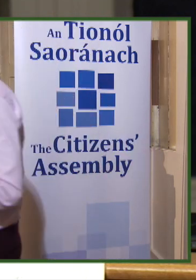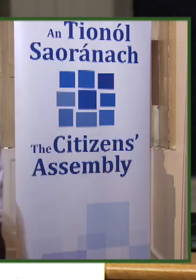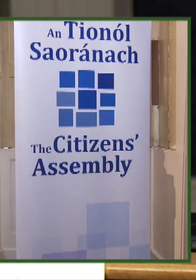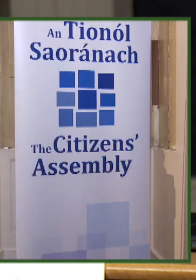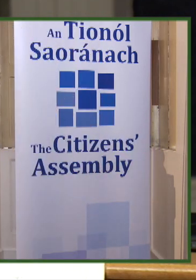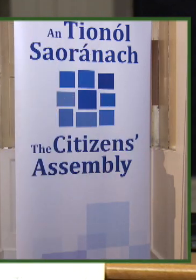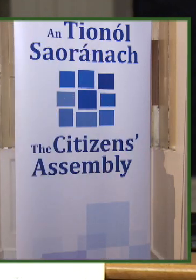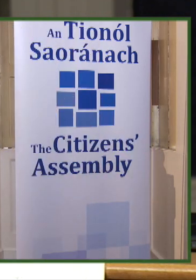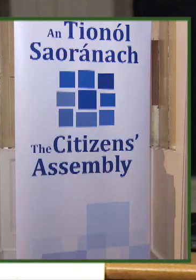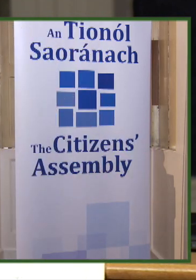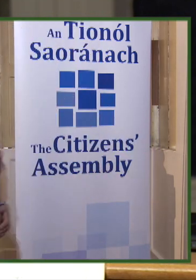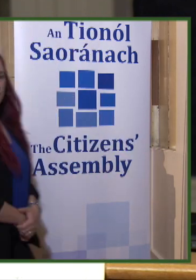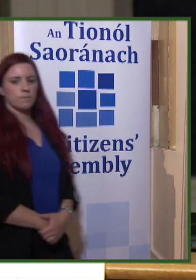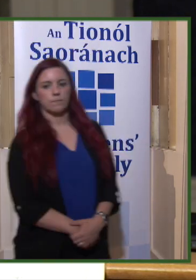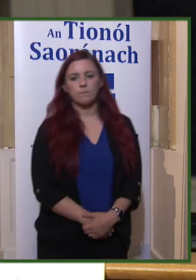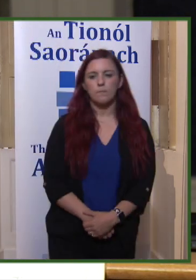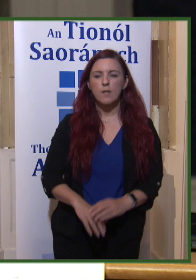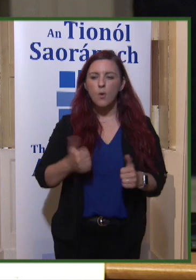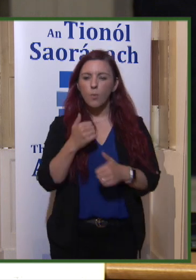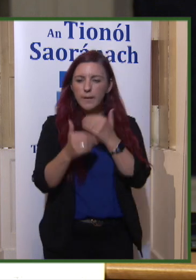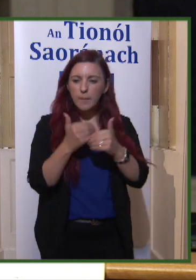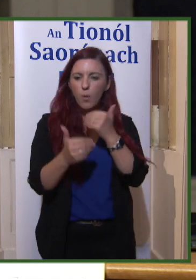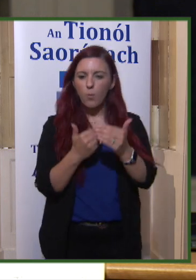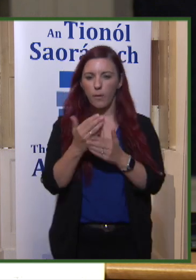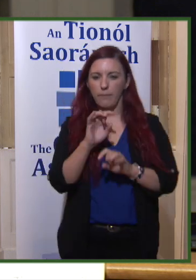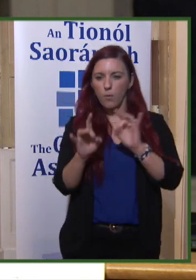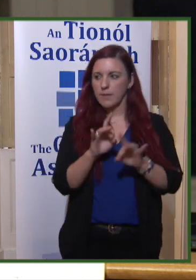9. So it's table 12,